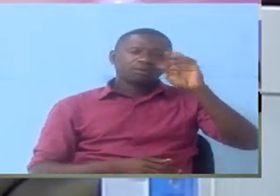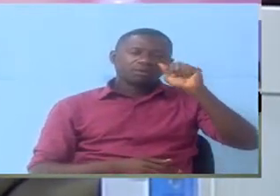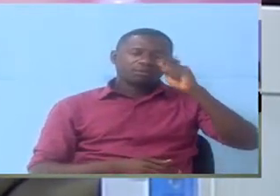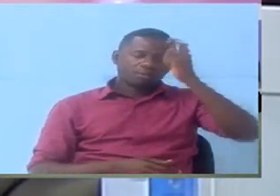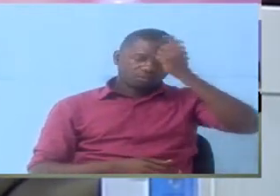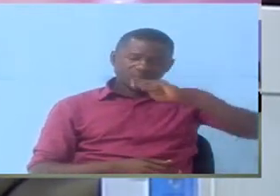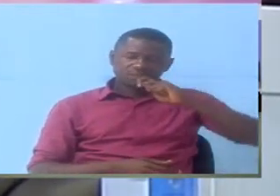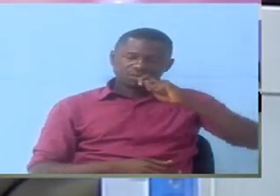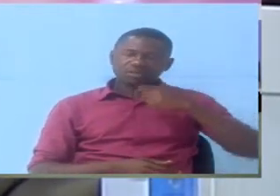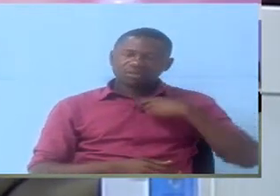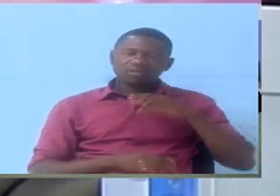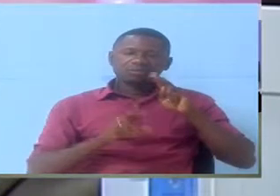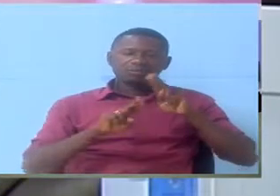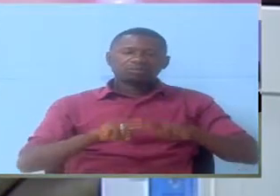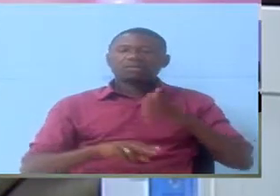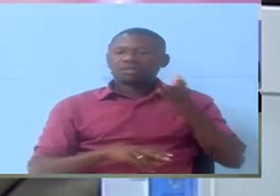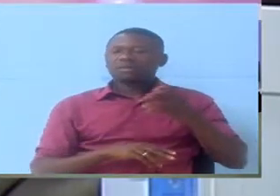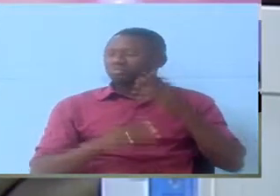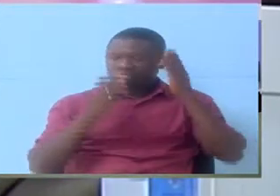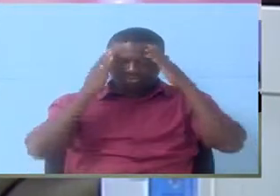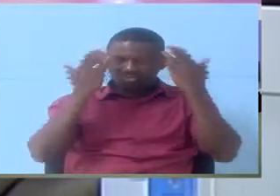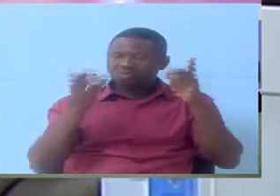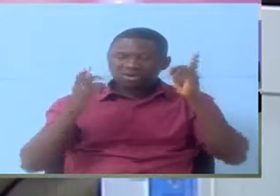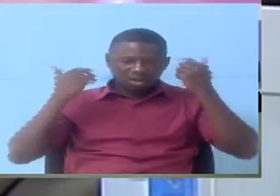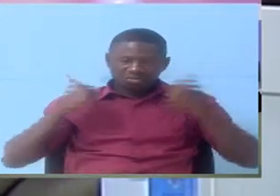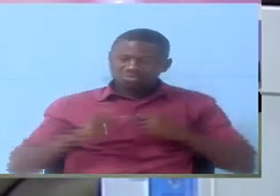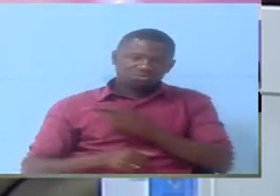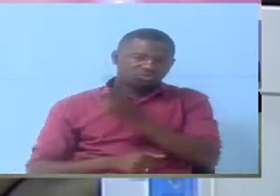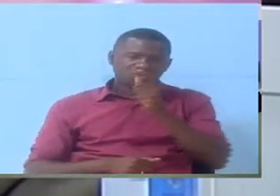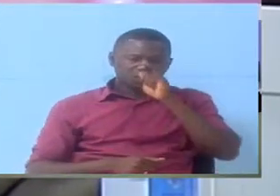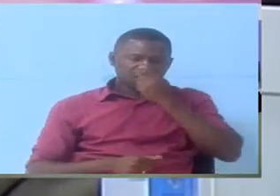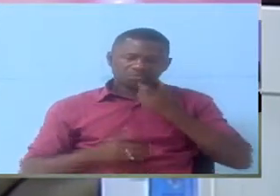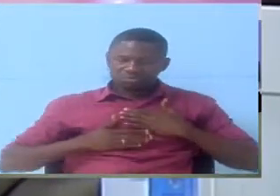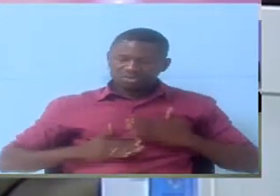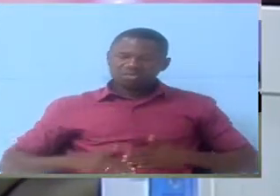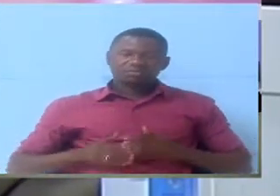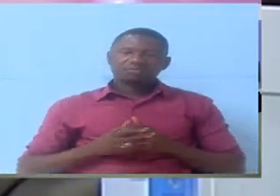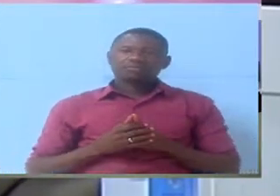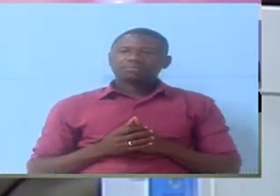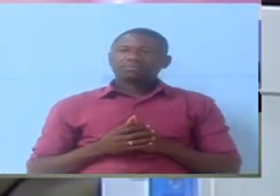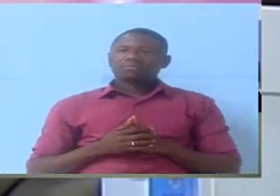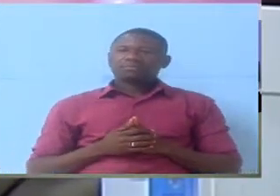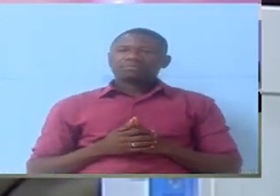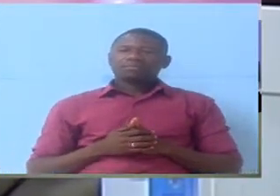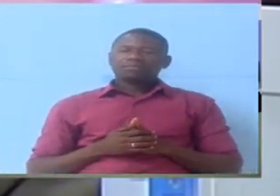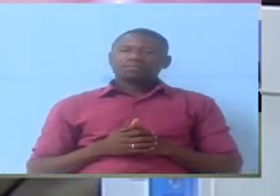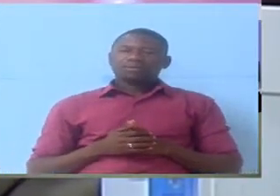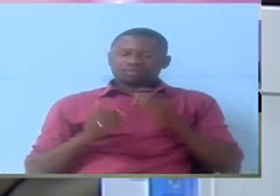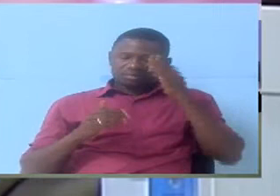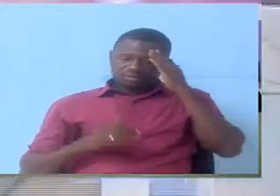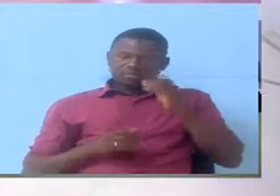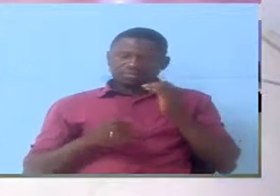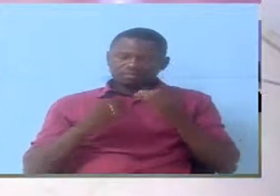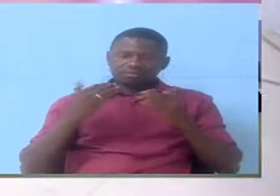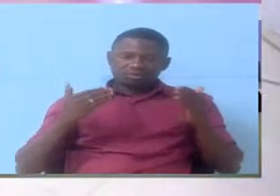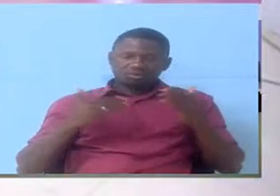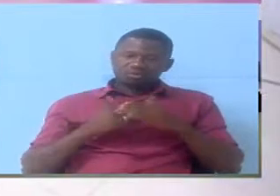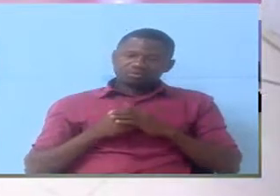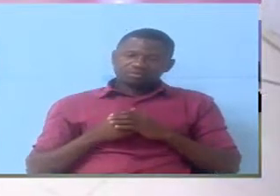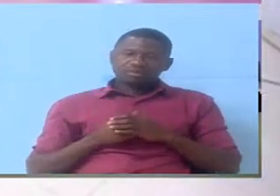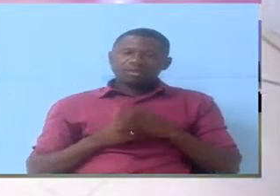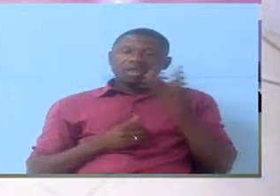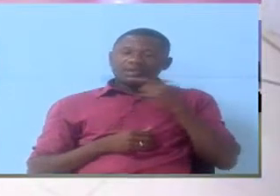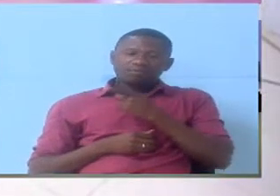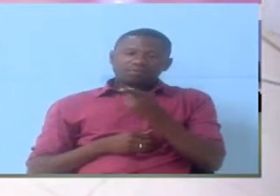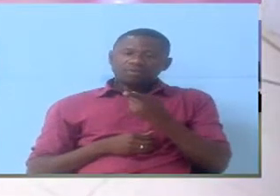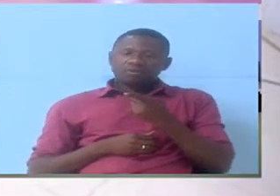bodies. Thank you very much indeed. If you have any questions, Imam Jallow, you have the floor, please. Imam